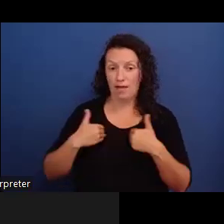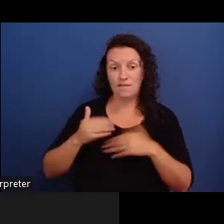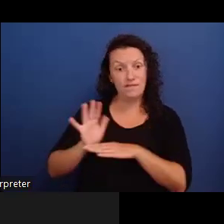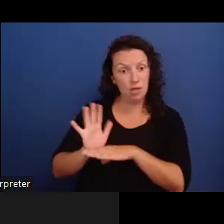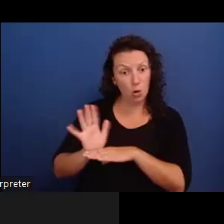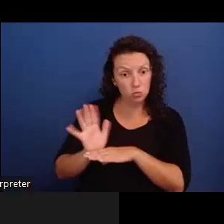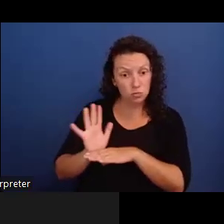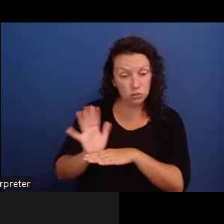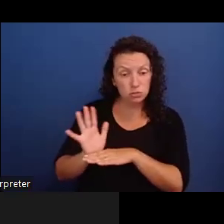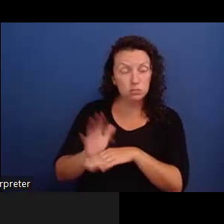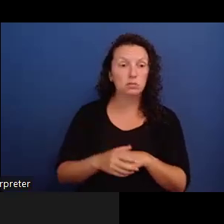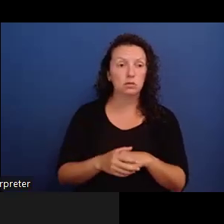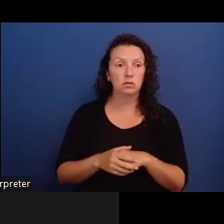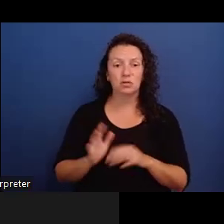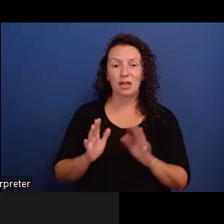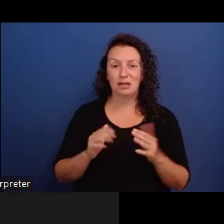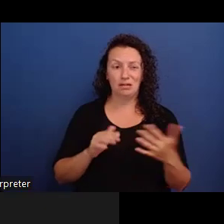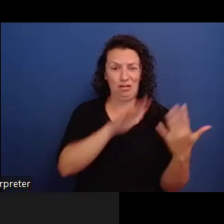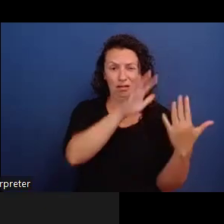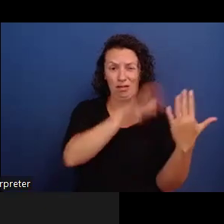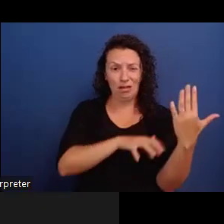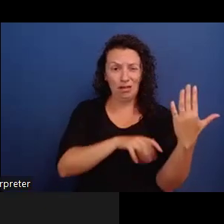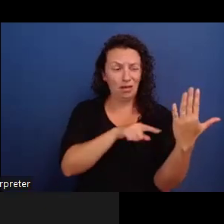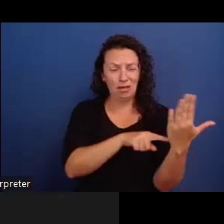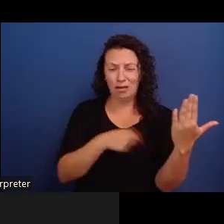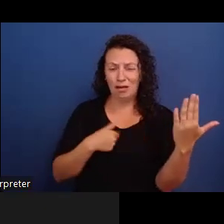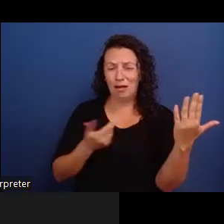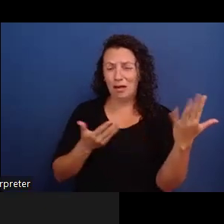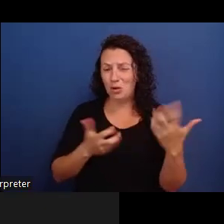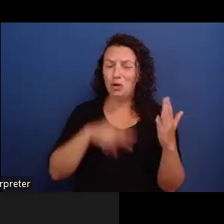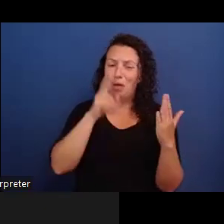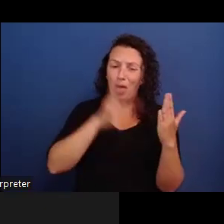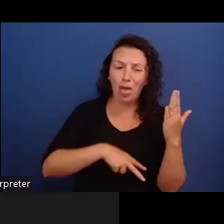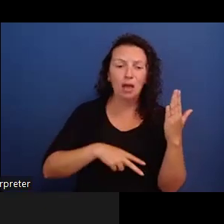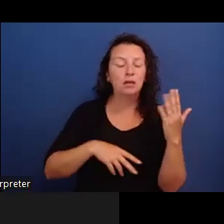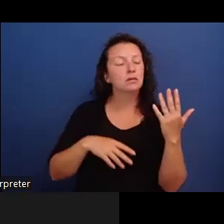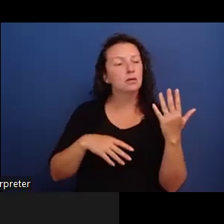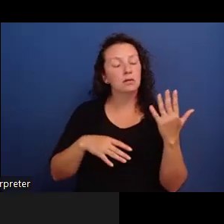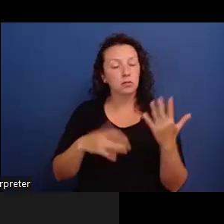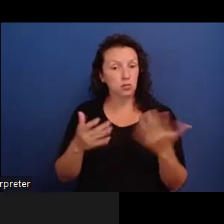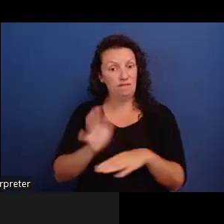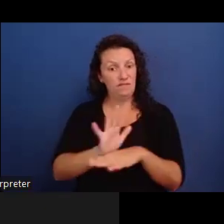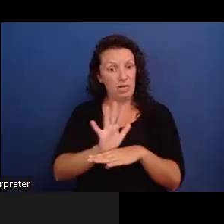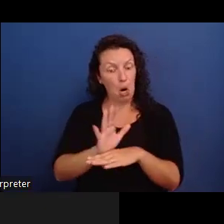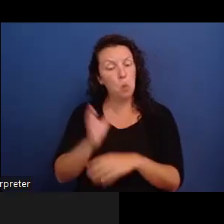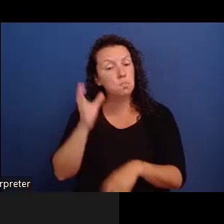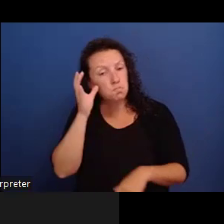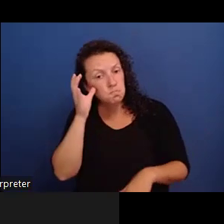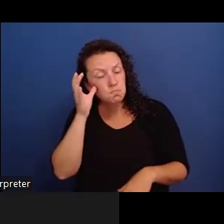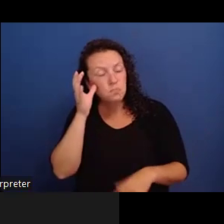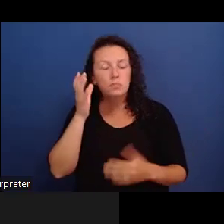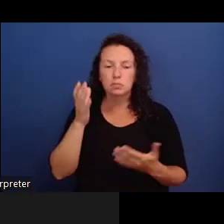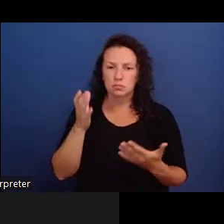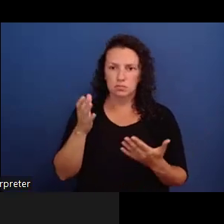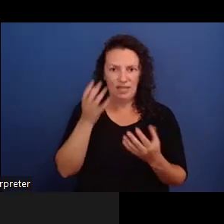you're like, I don't want to read this whole web page, you can listen to the video and it gives you the same